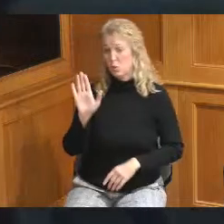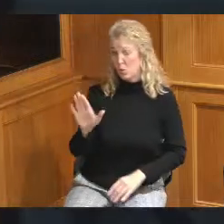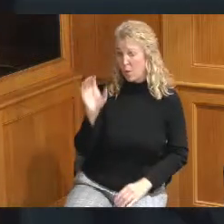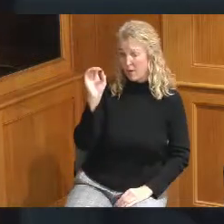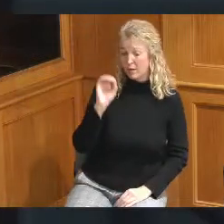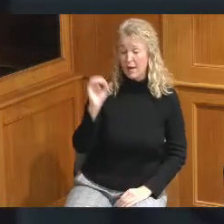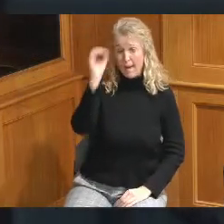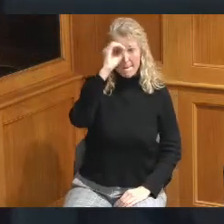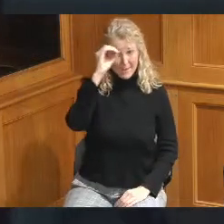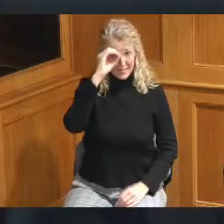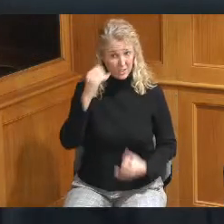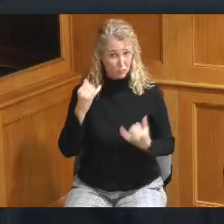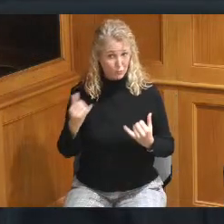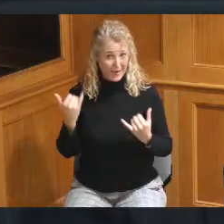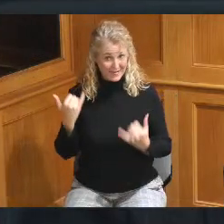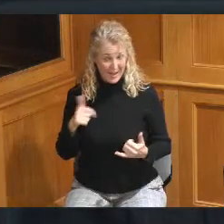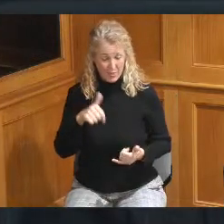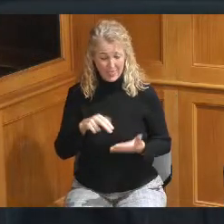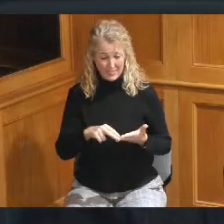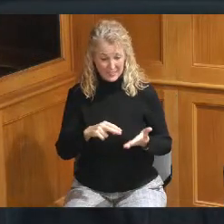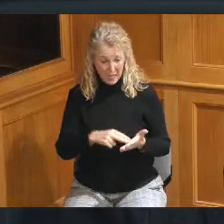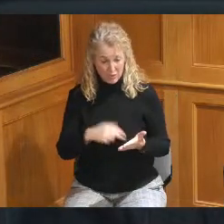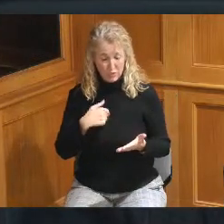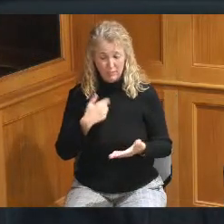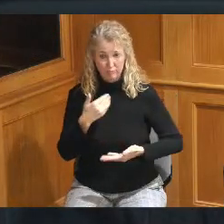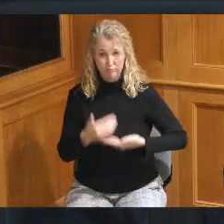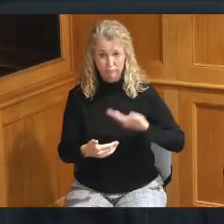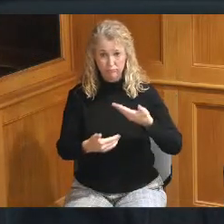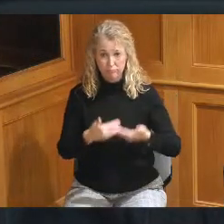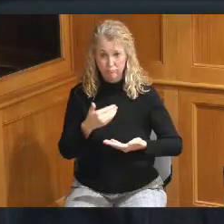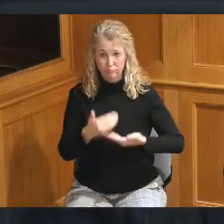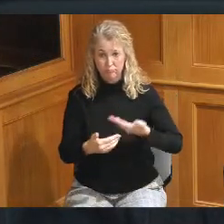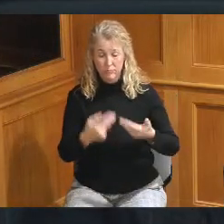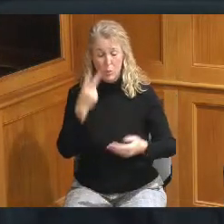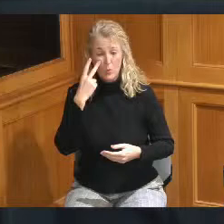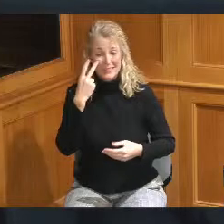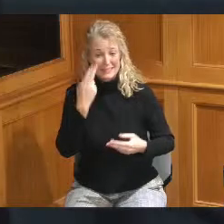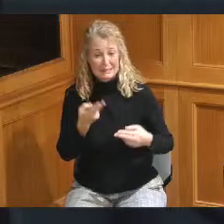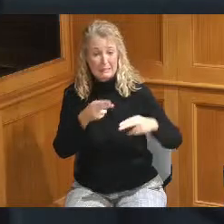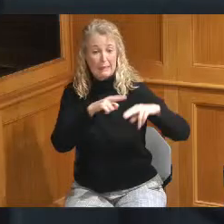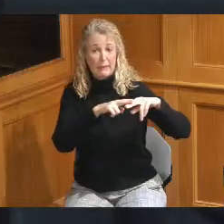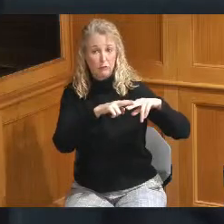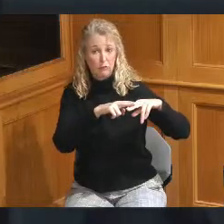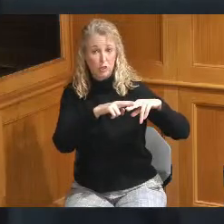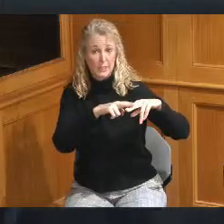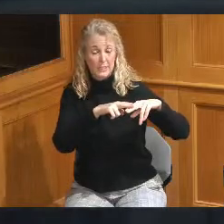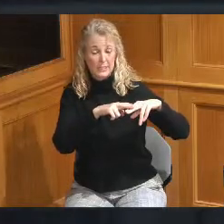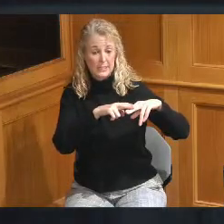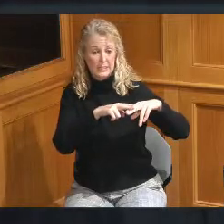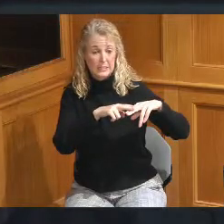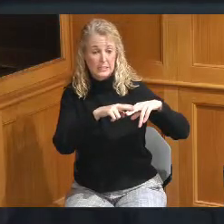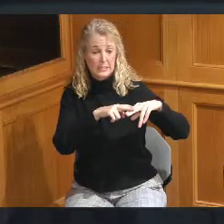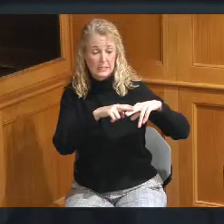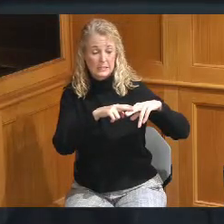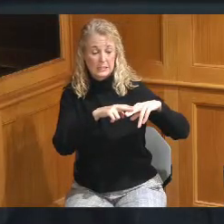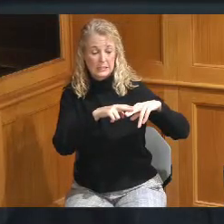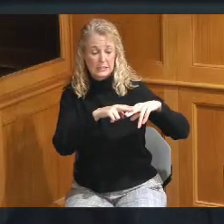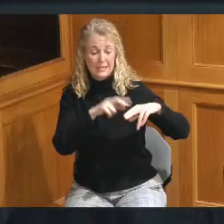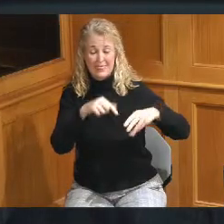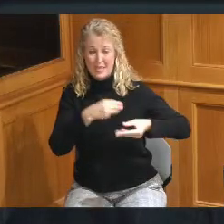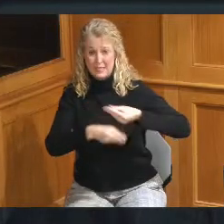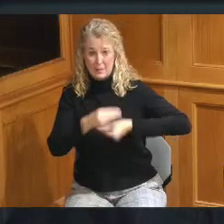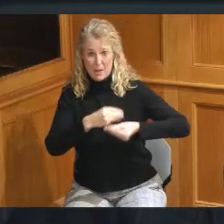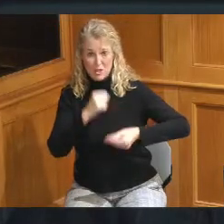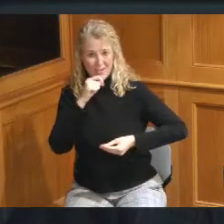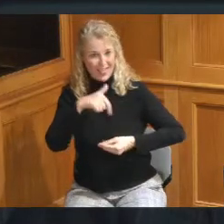opinion, as we move through this contract, and the increased cost primarily is not next in this particular budget,